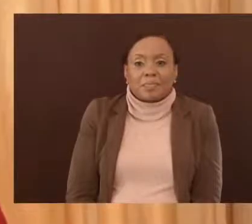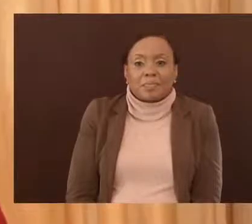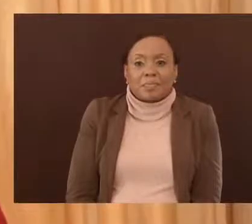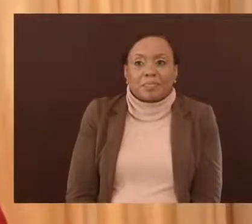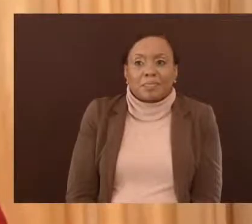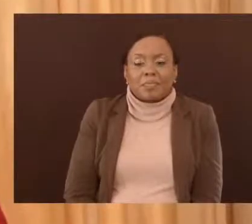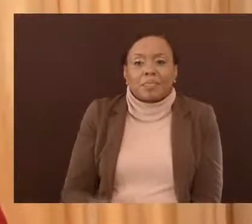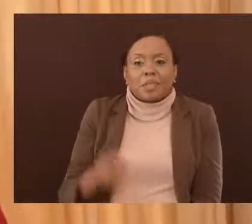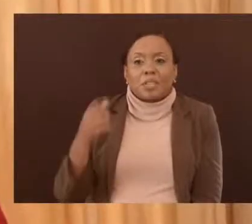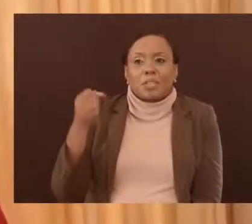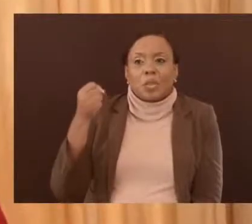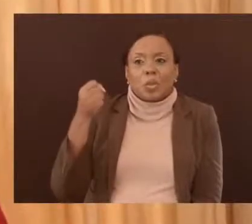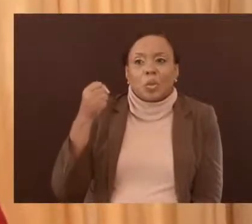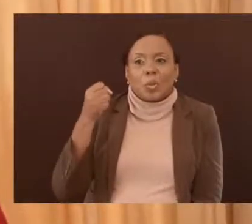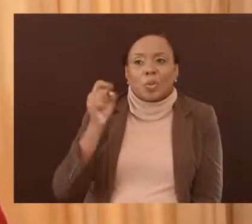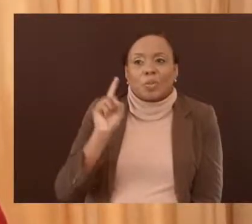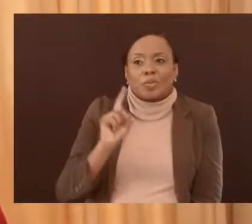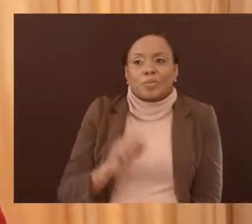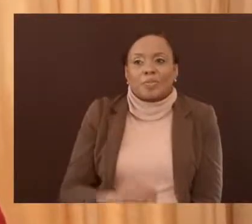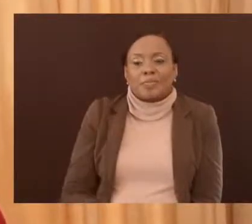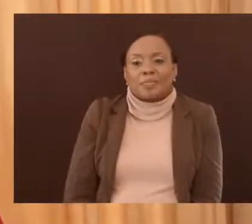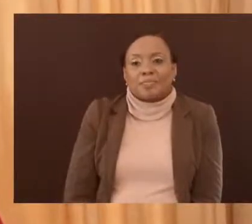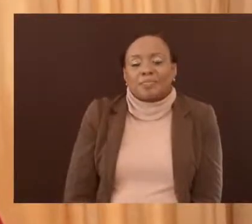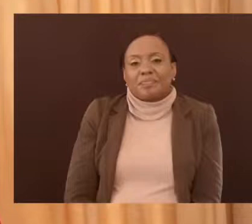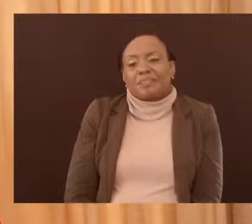We'll get that information for you.